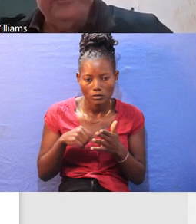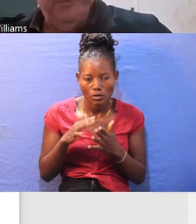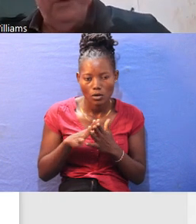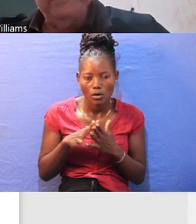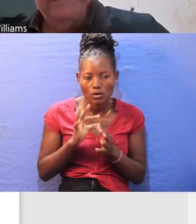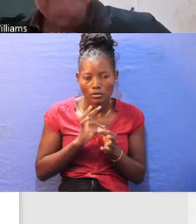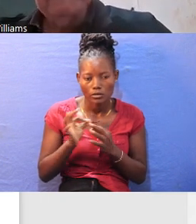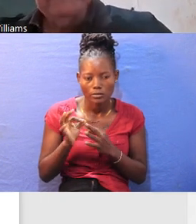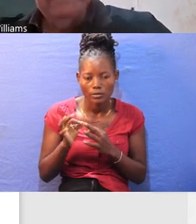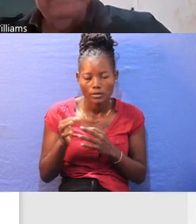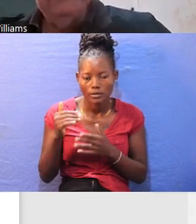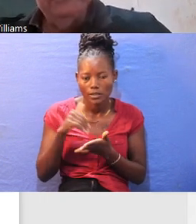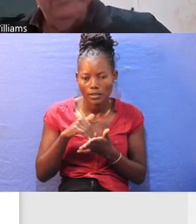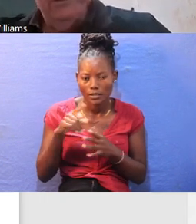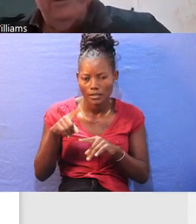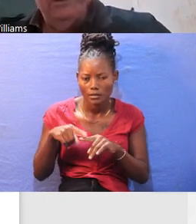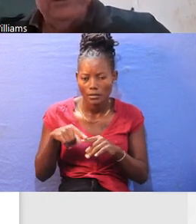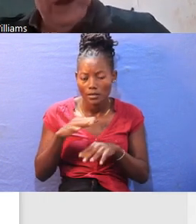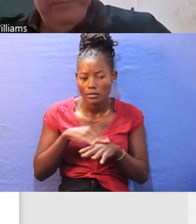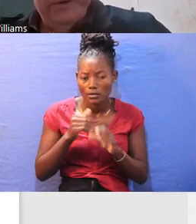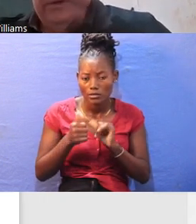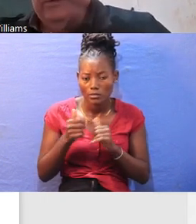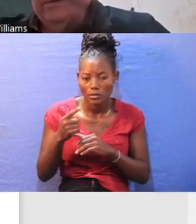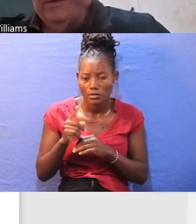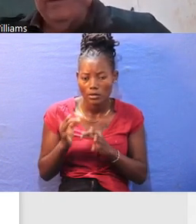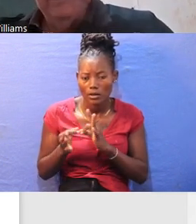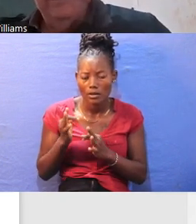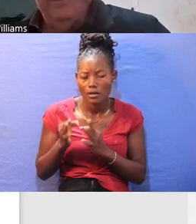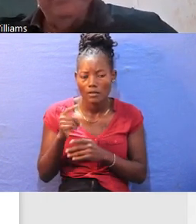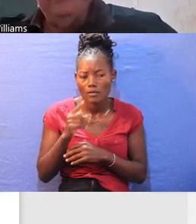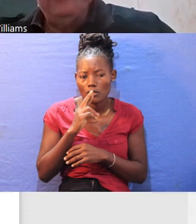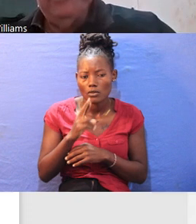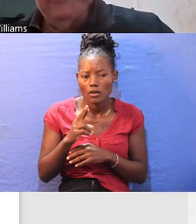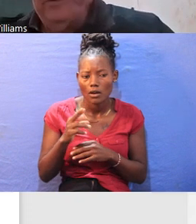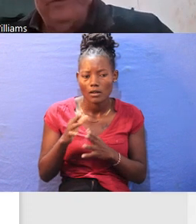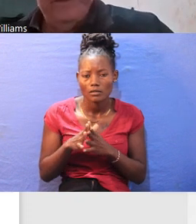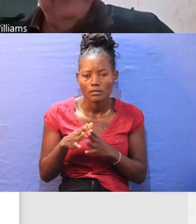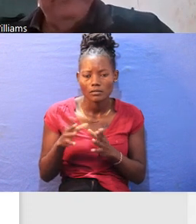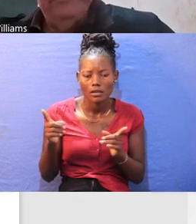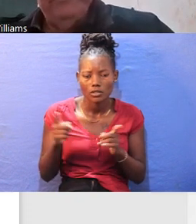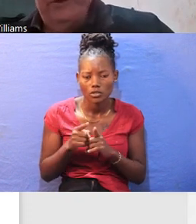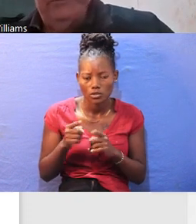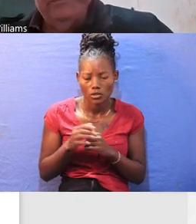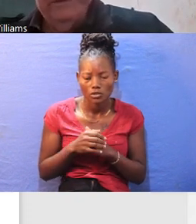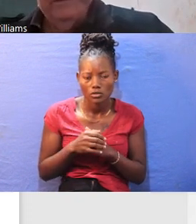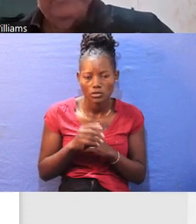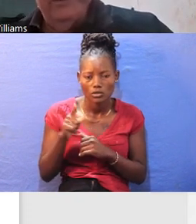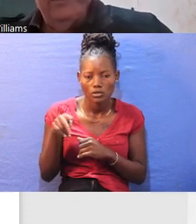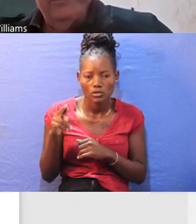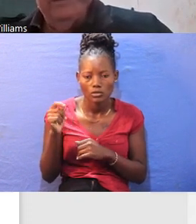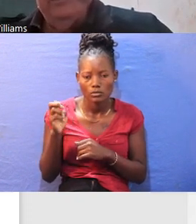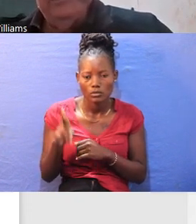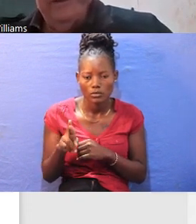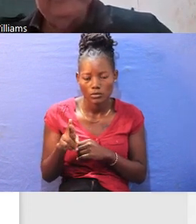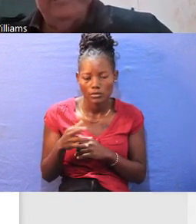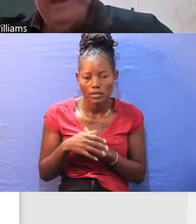depends on your sport. If you are a shot putter, it's a 7 foot circle.